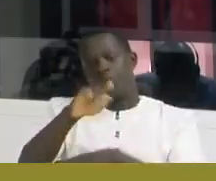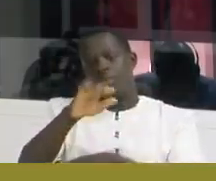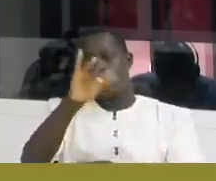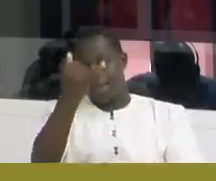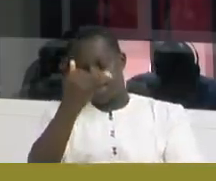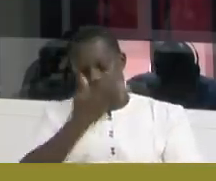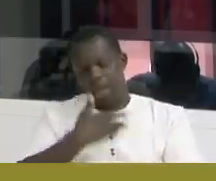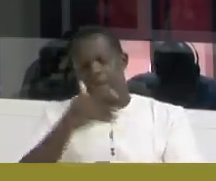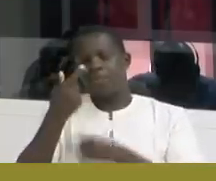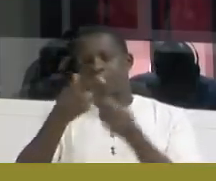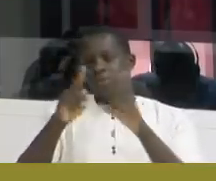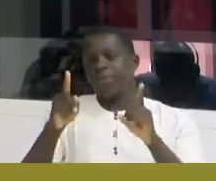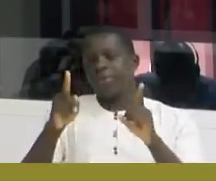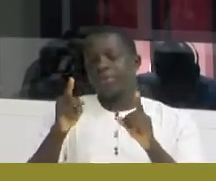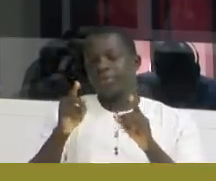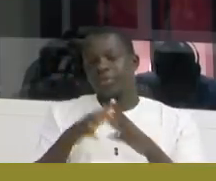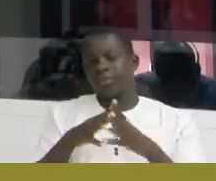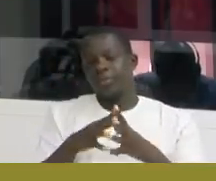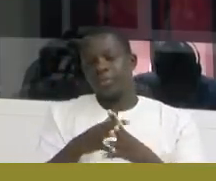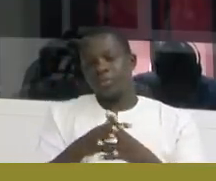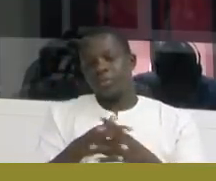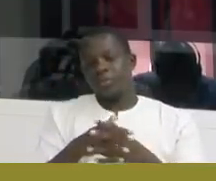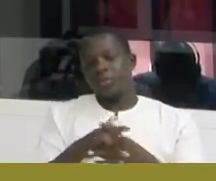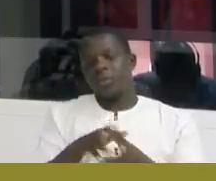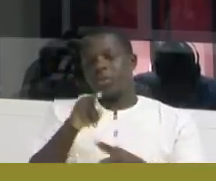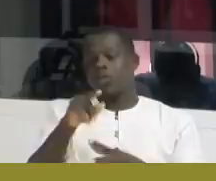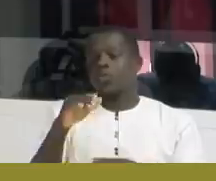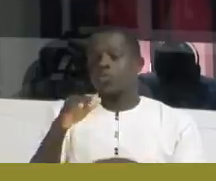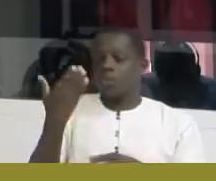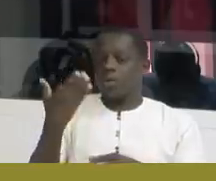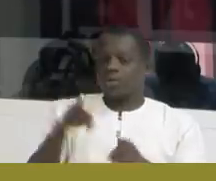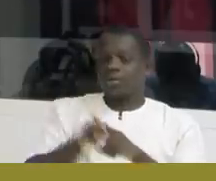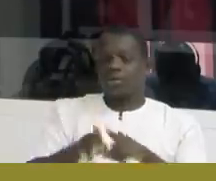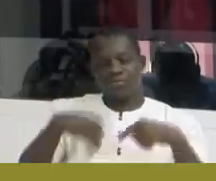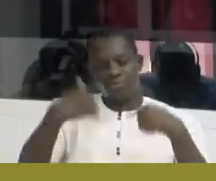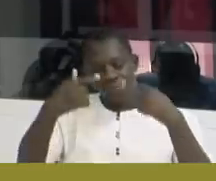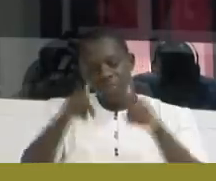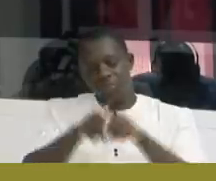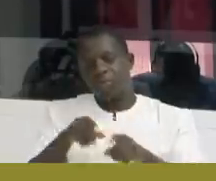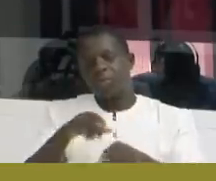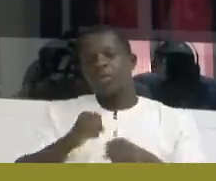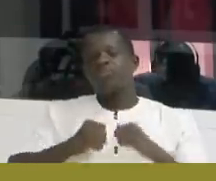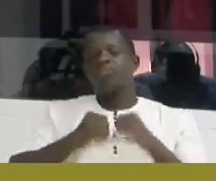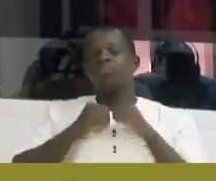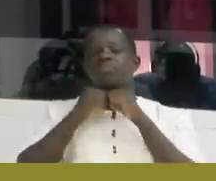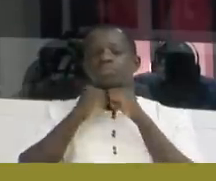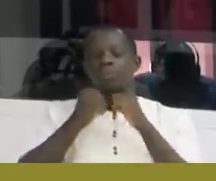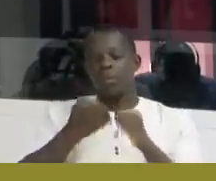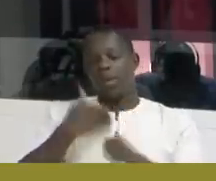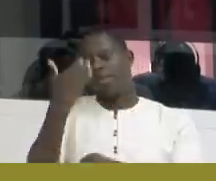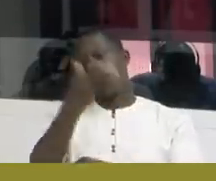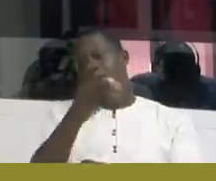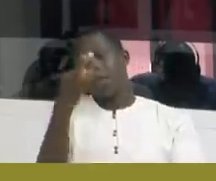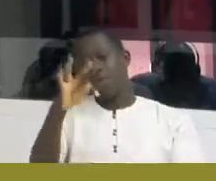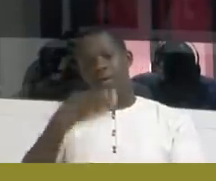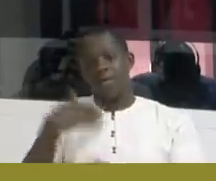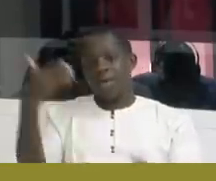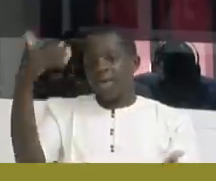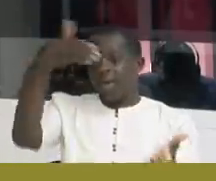it does. But this was persistent because Sana Sabali was there, and if he could go to that